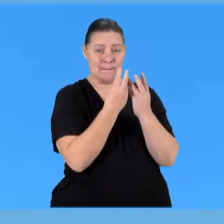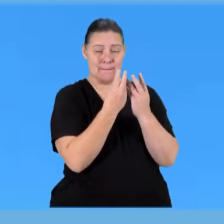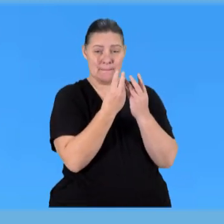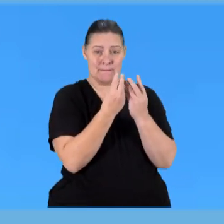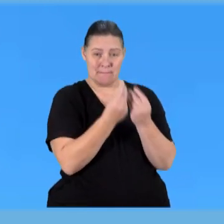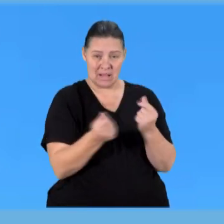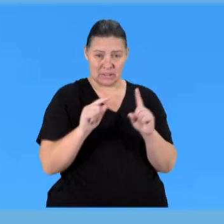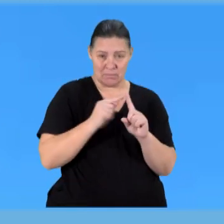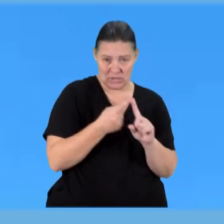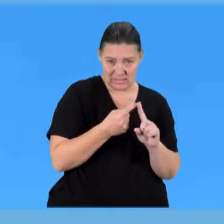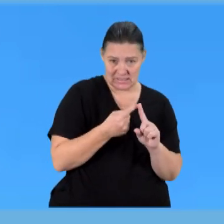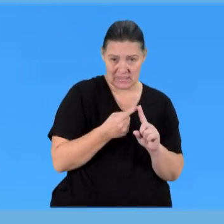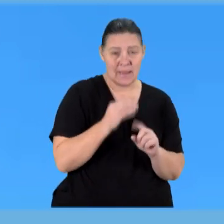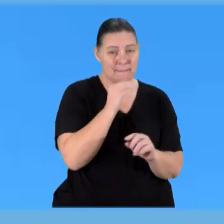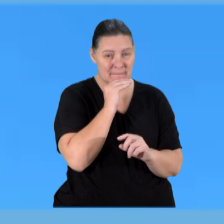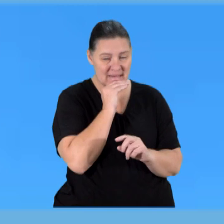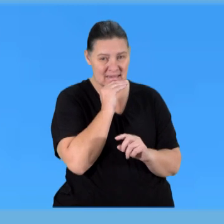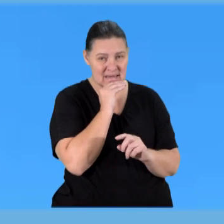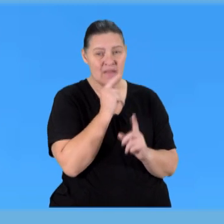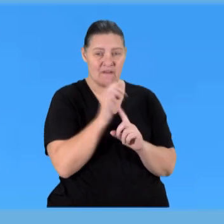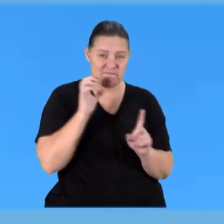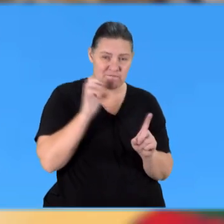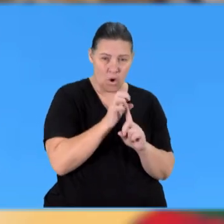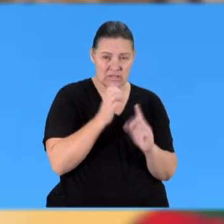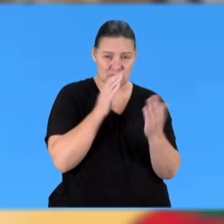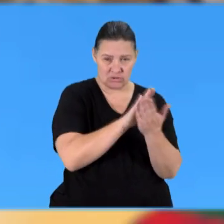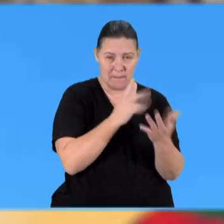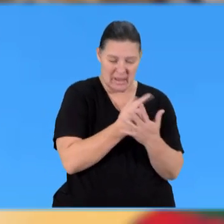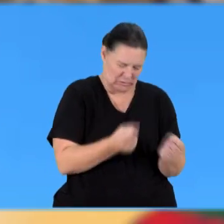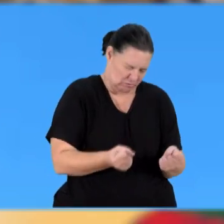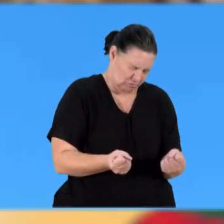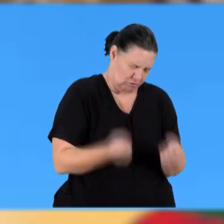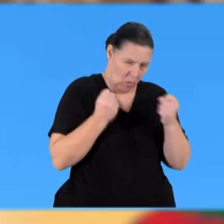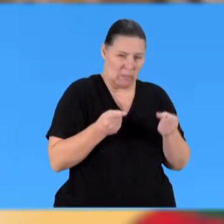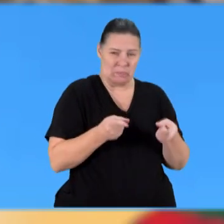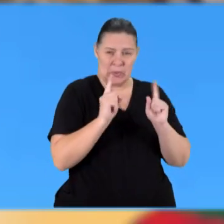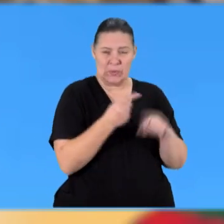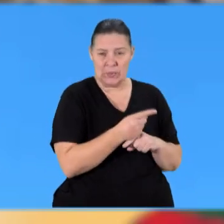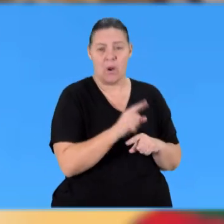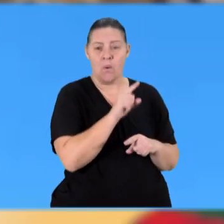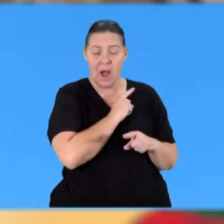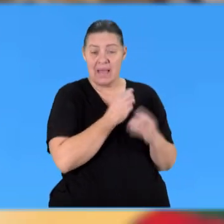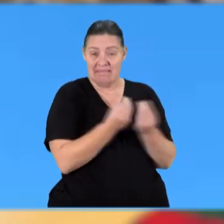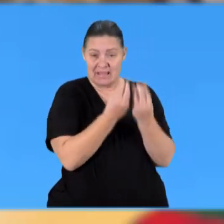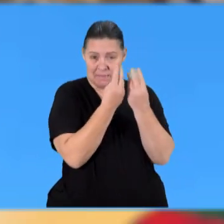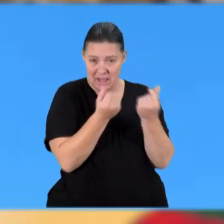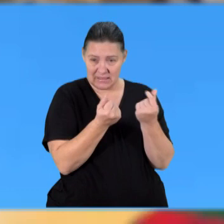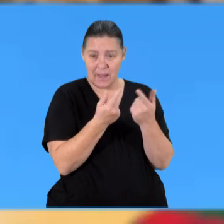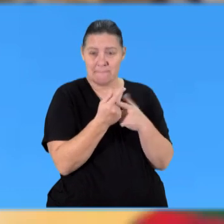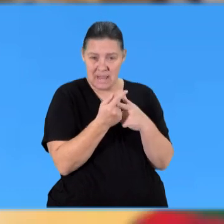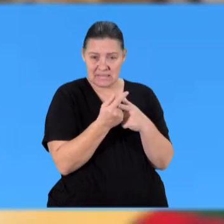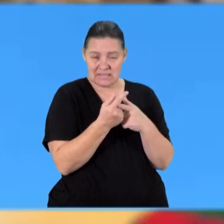point, for a substance to have a higher melting point, it means even the forces of attraction must be very strong, because for a substance to